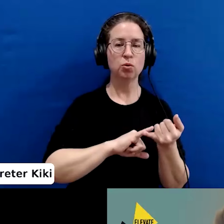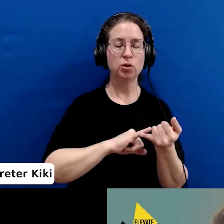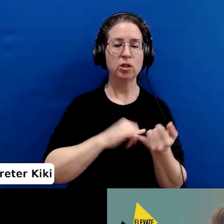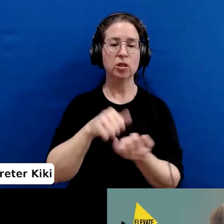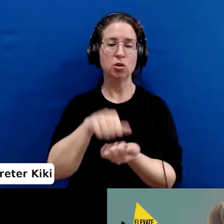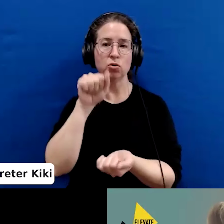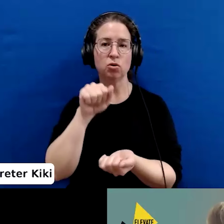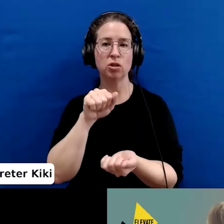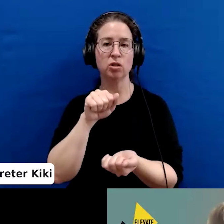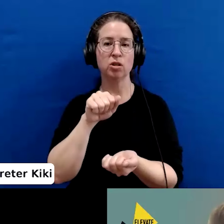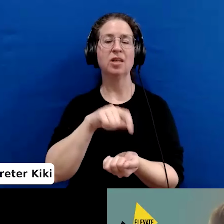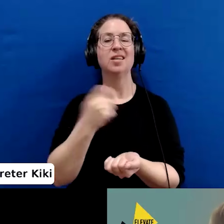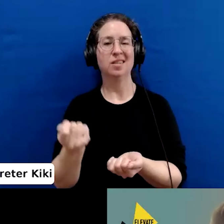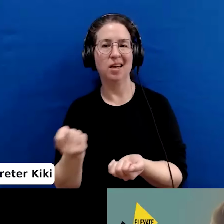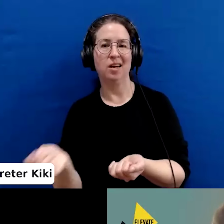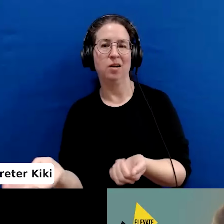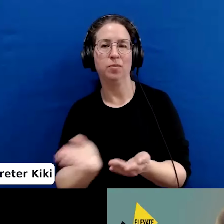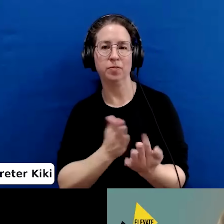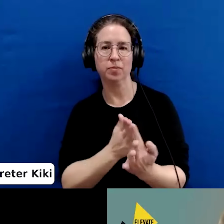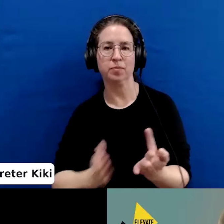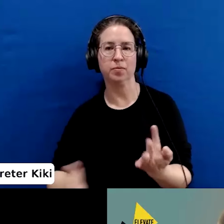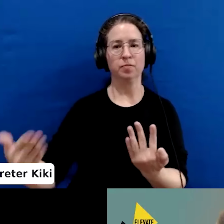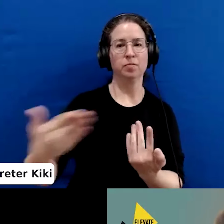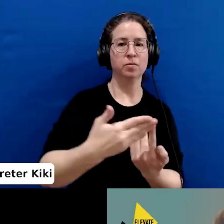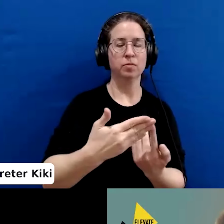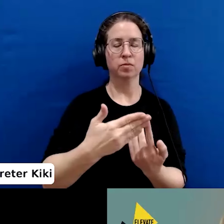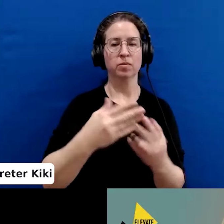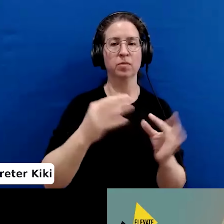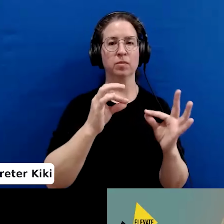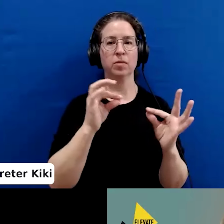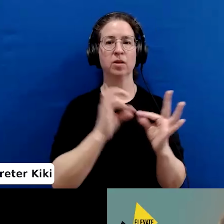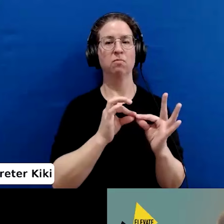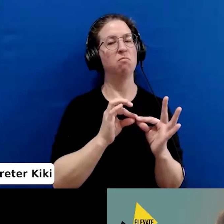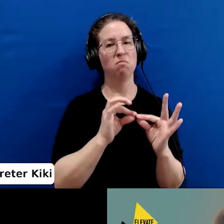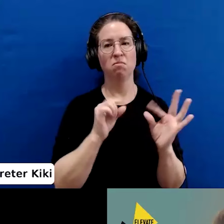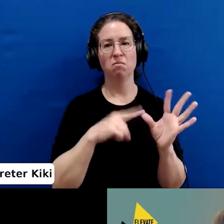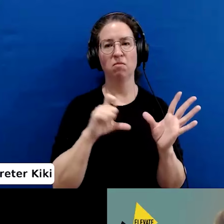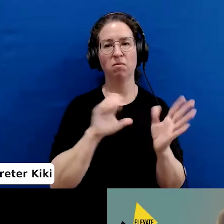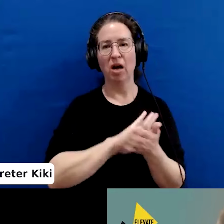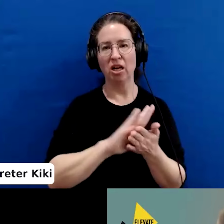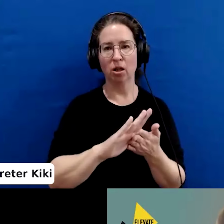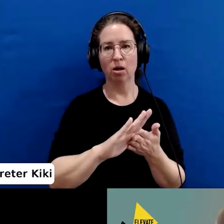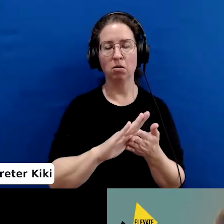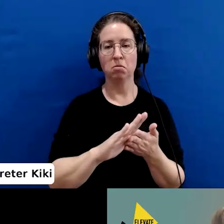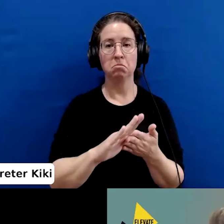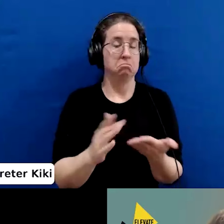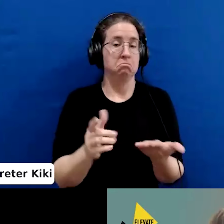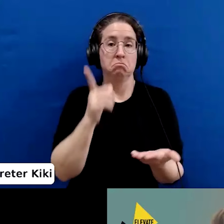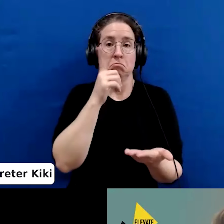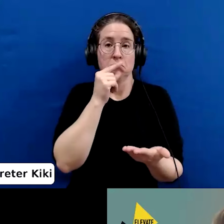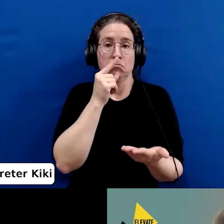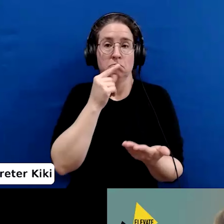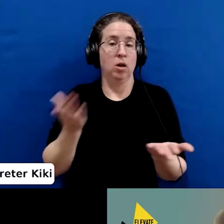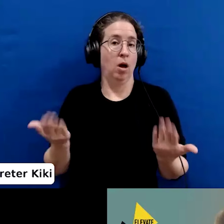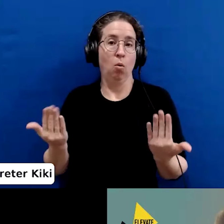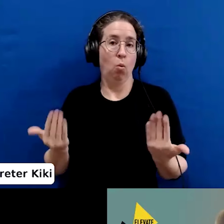the bachelor's you're looking for, you are more than welcome to do that. We would